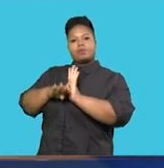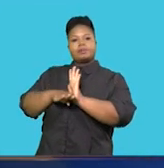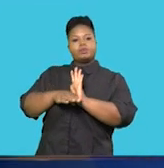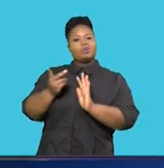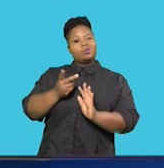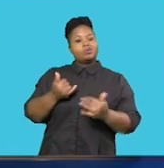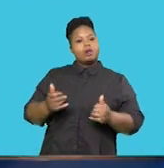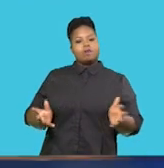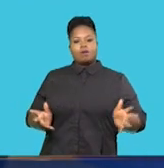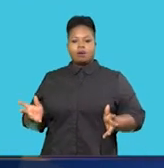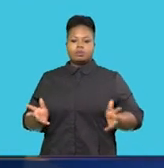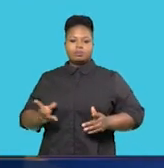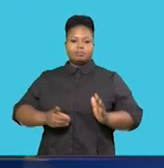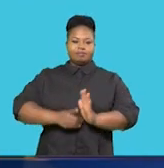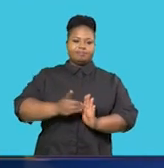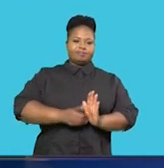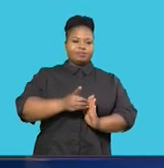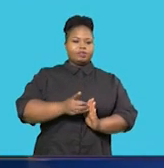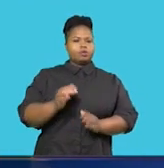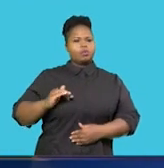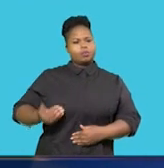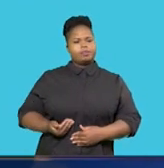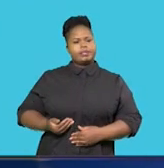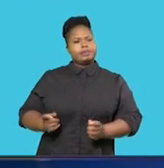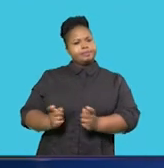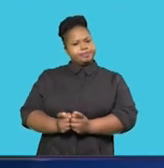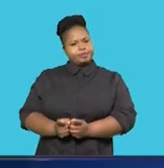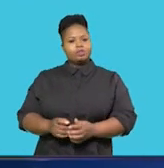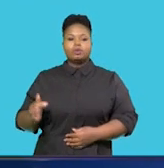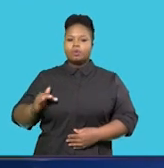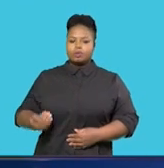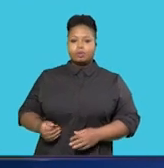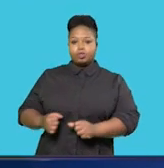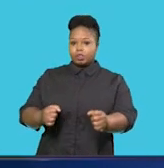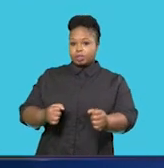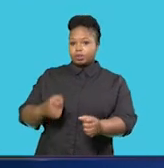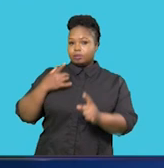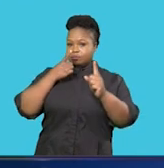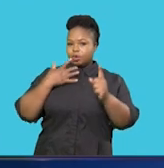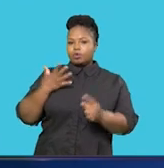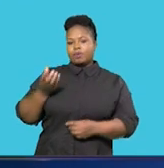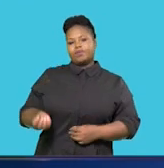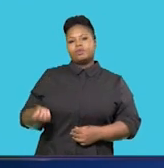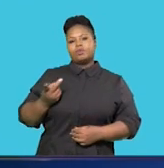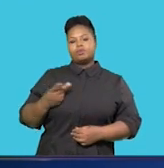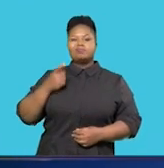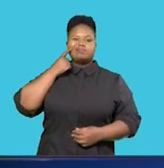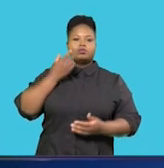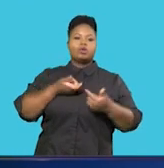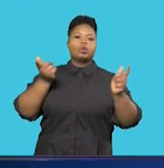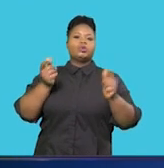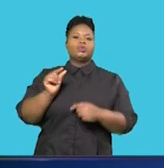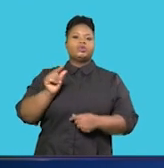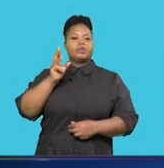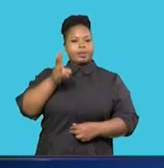that really facilitate the development of the women's game. We have a women's strategy that we should be able to launch very,